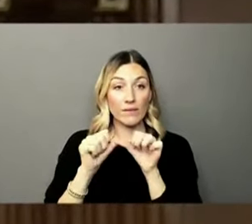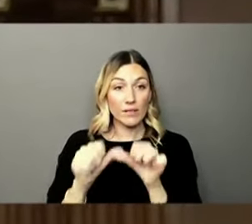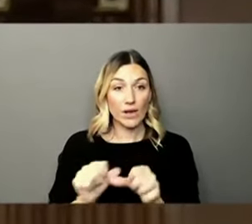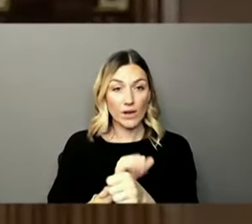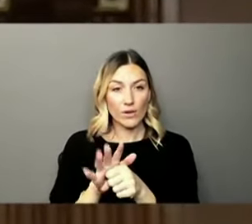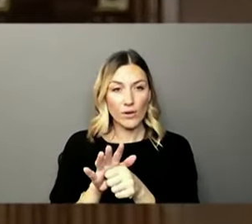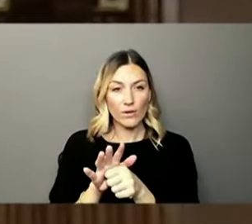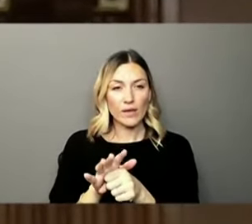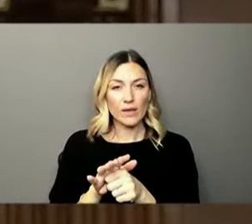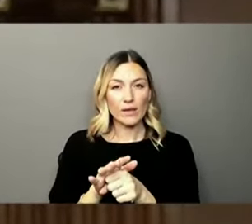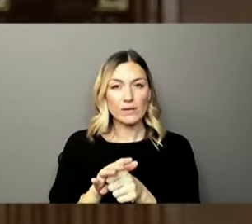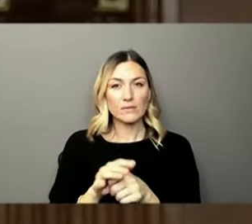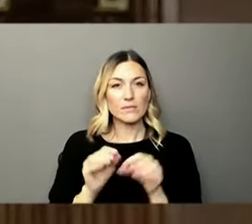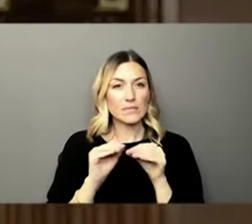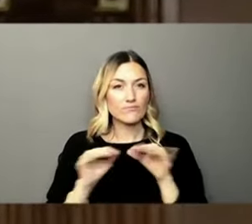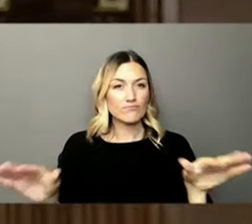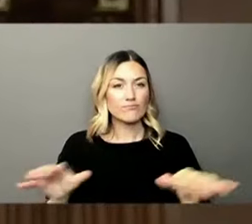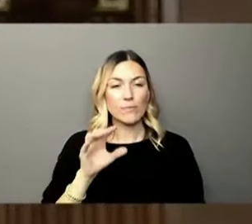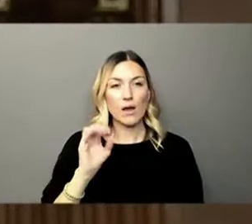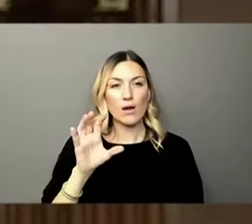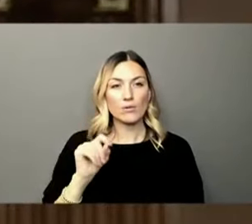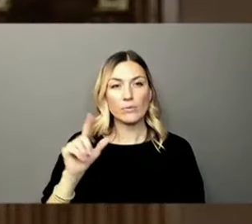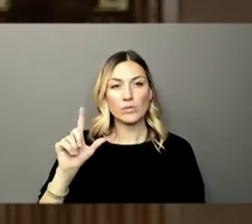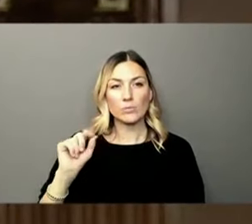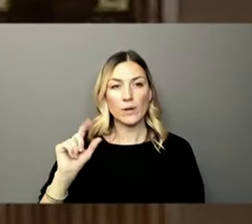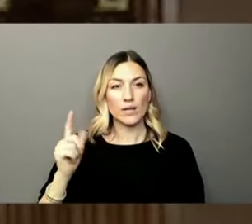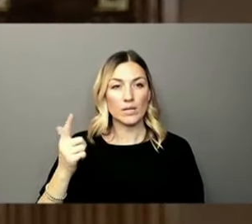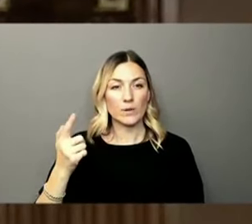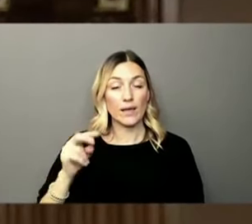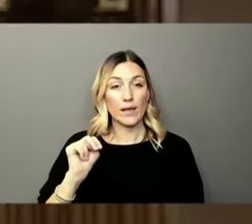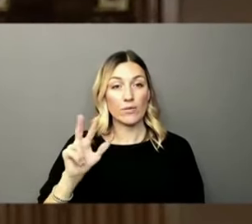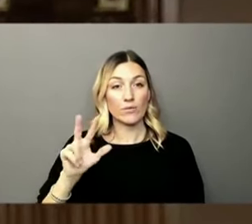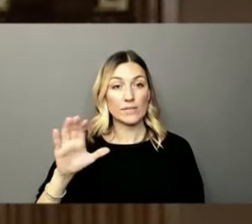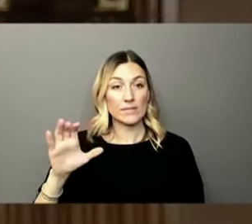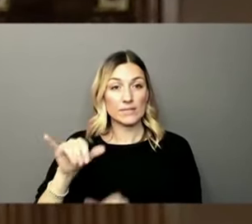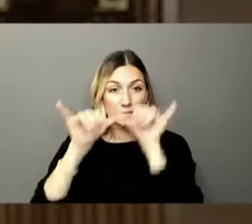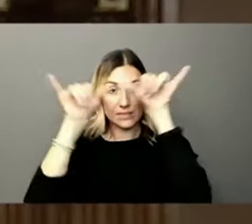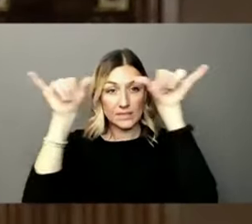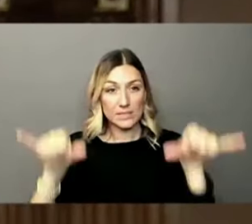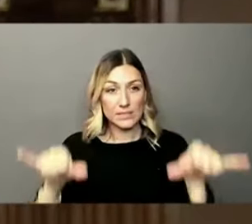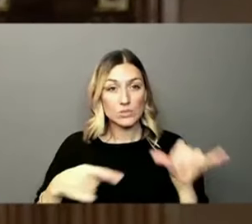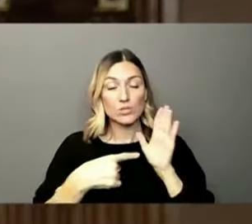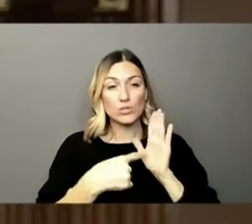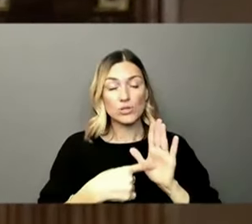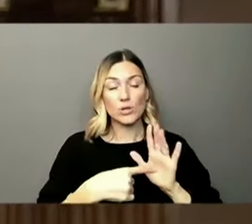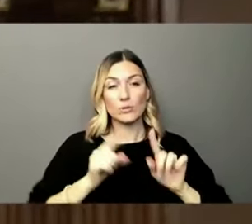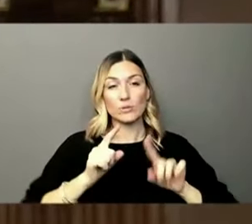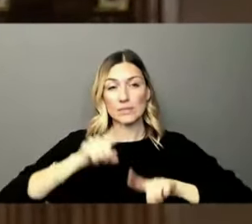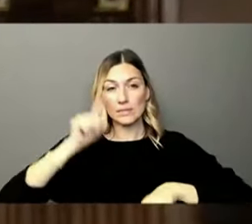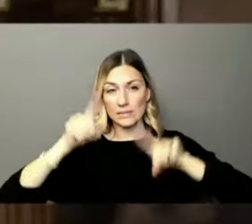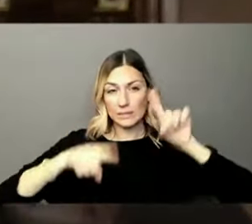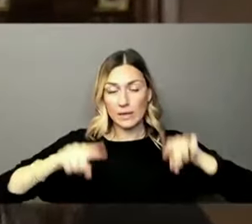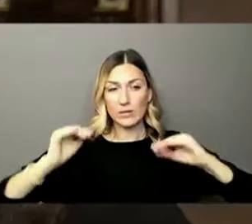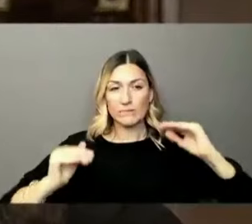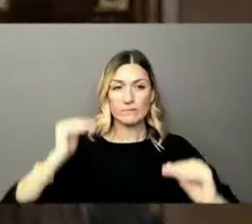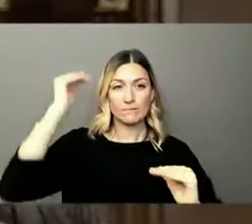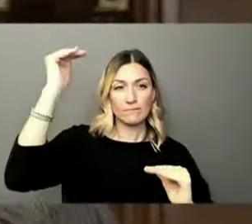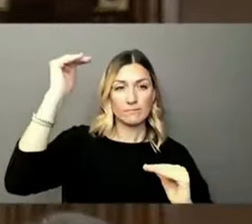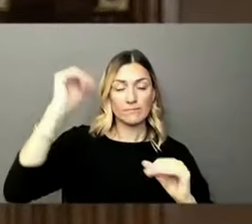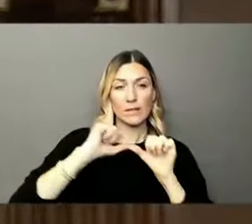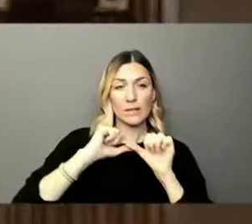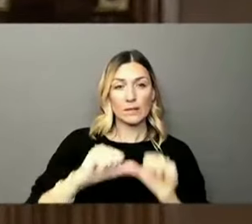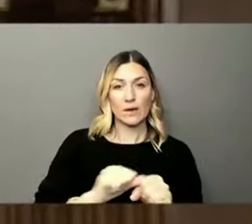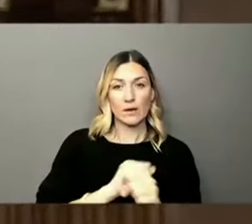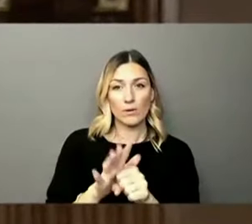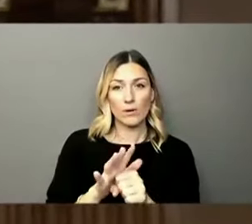out in October of 2021 in the N3C system revealed demographic disparities in long COVID diagnosis, where patients